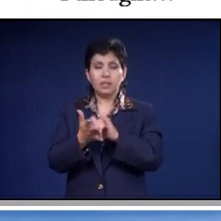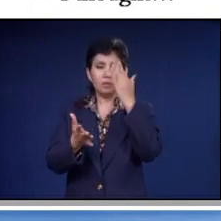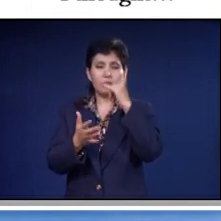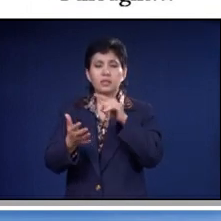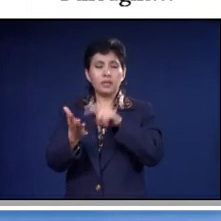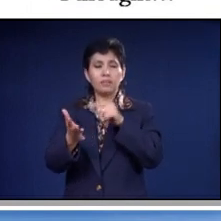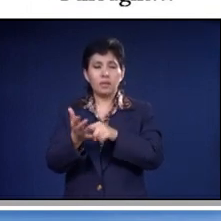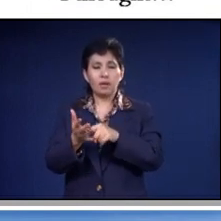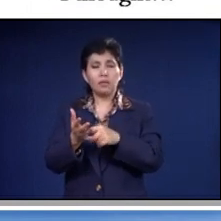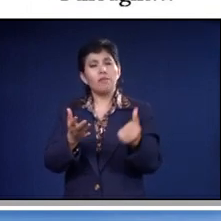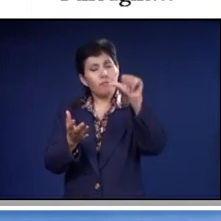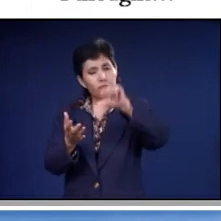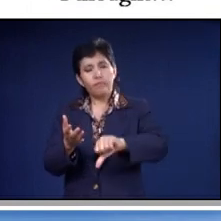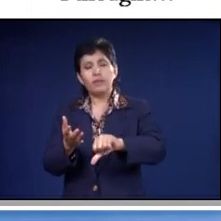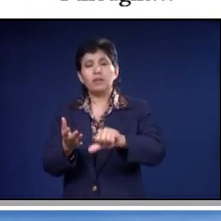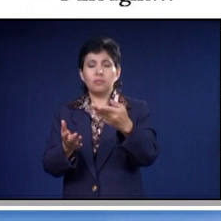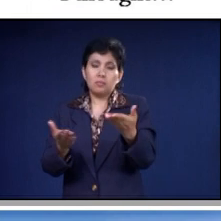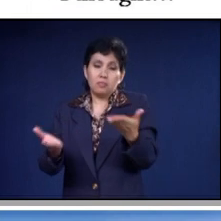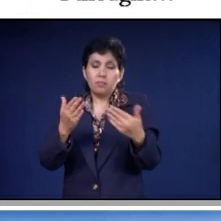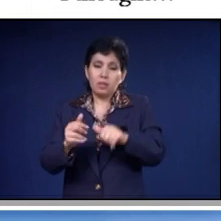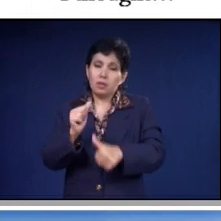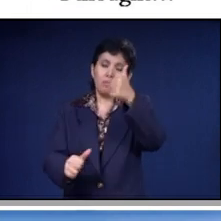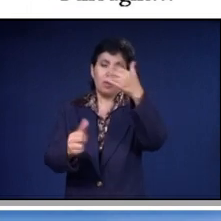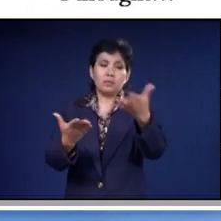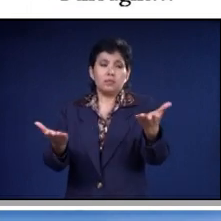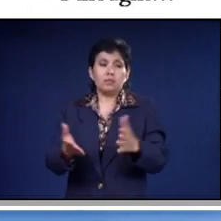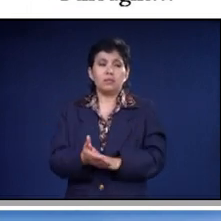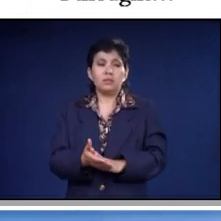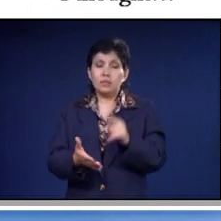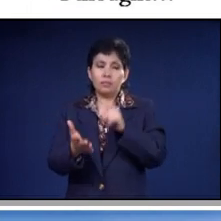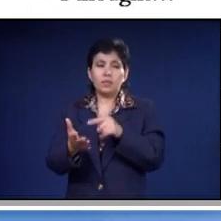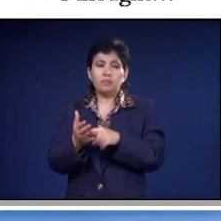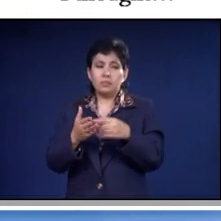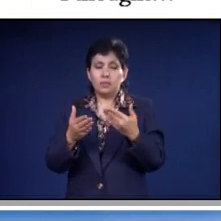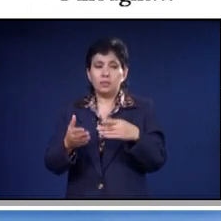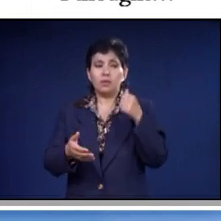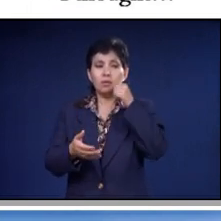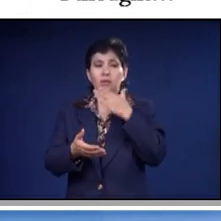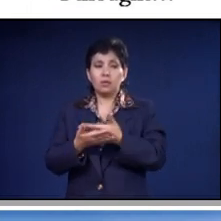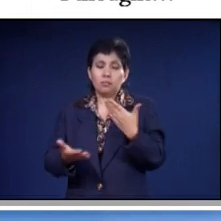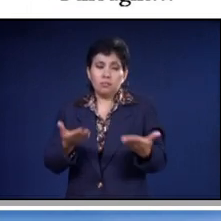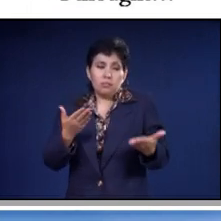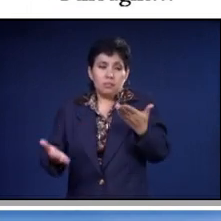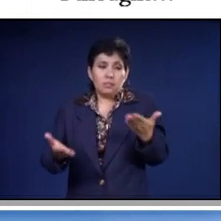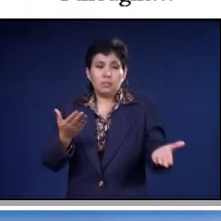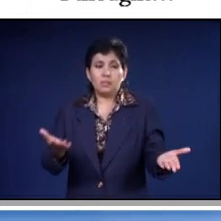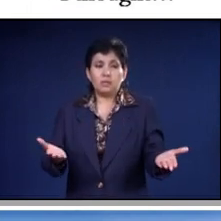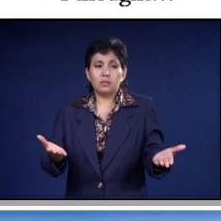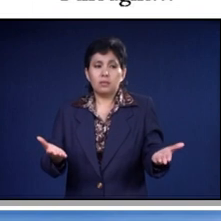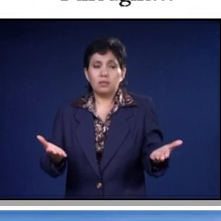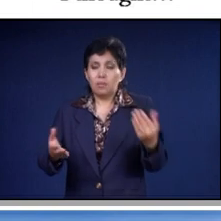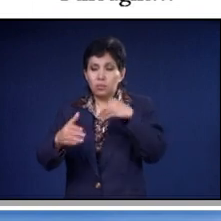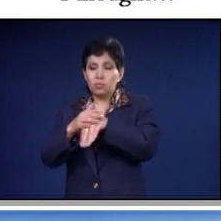sometimes your schemas can fail you and lead you to disappointment in life, yeah? Sometimes your daughters with straight A's then commits